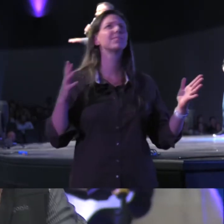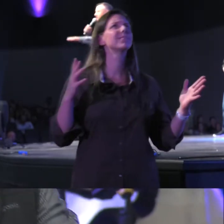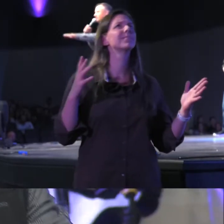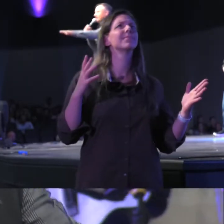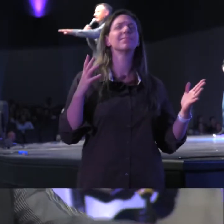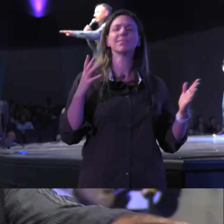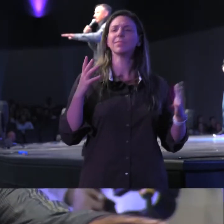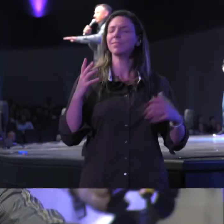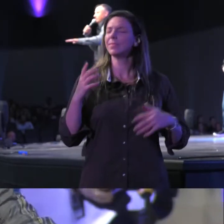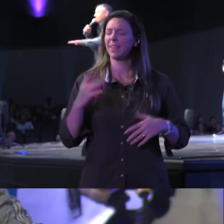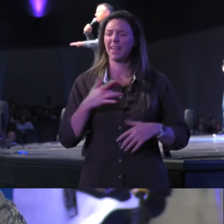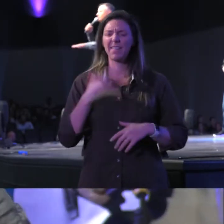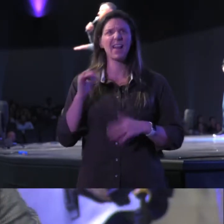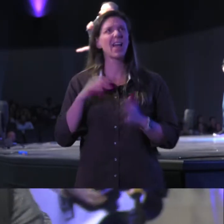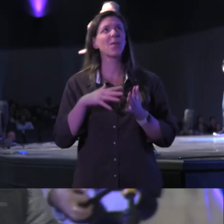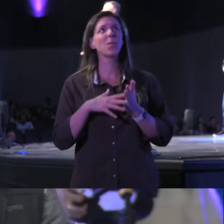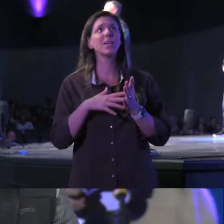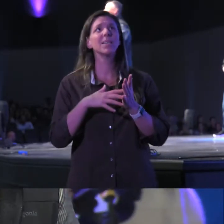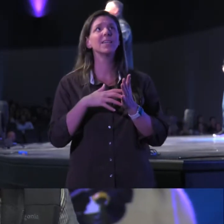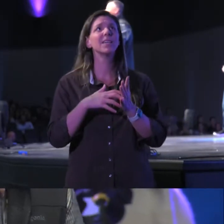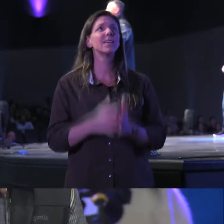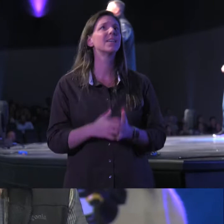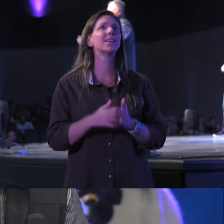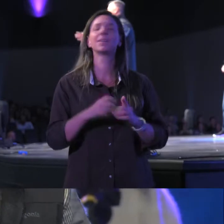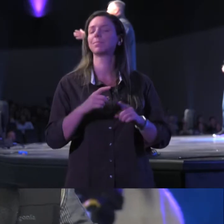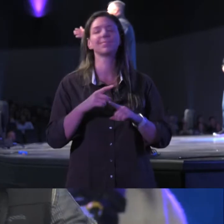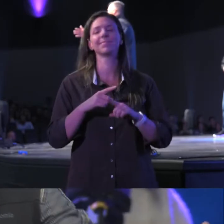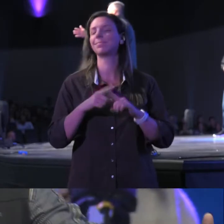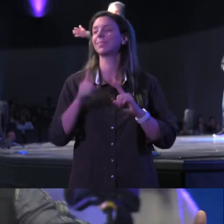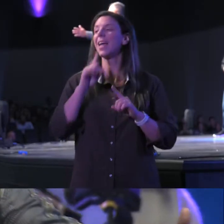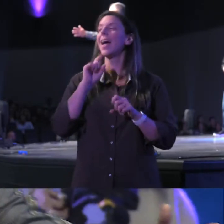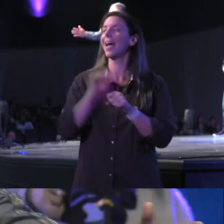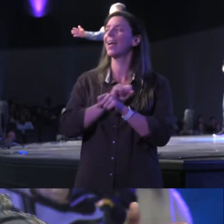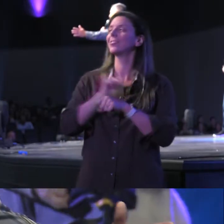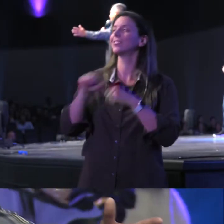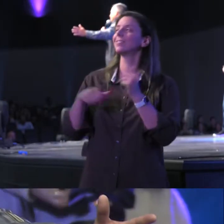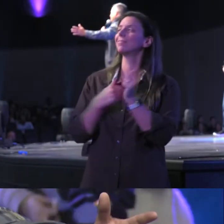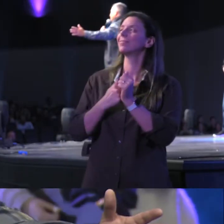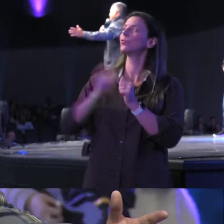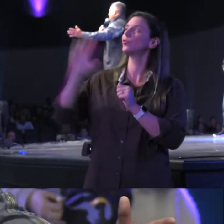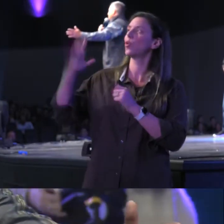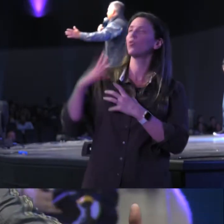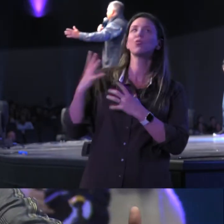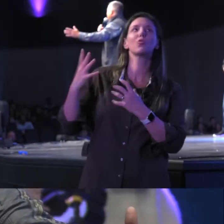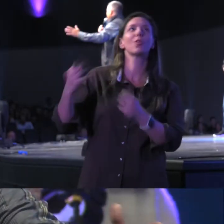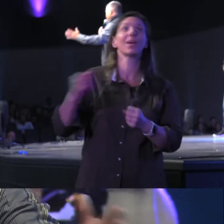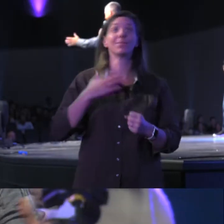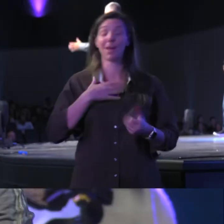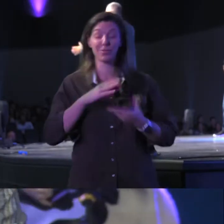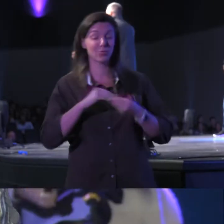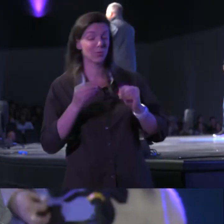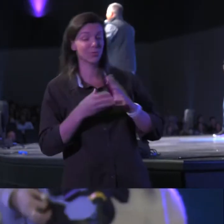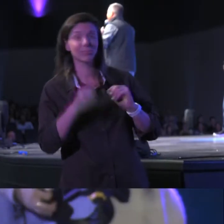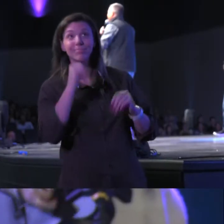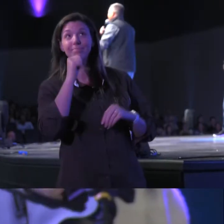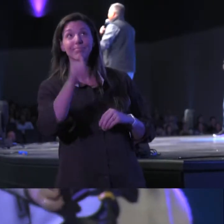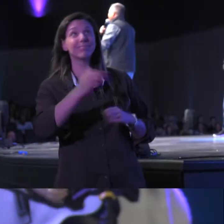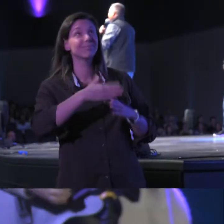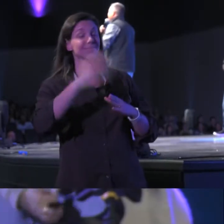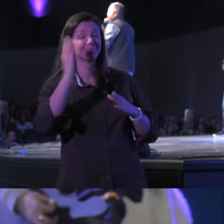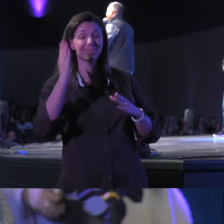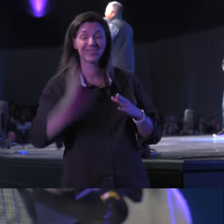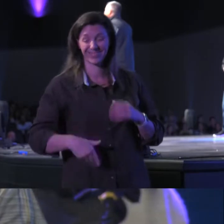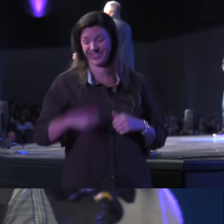weakness is a canvas for your strength. My story isn't over. My story's